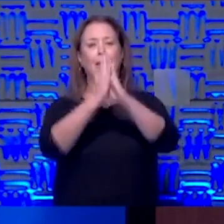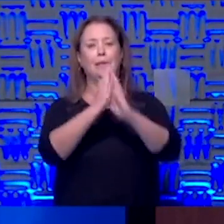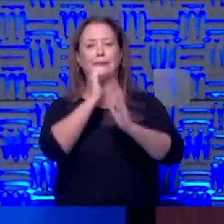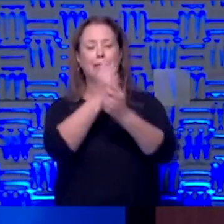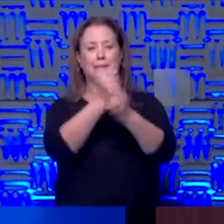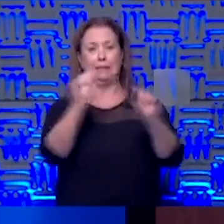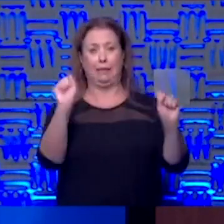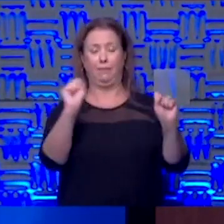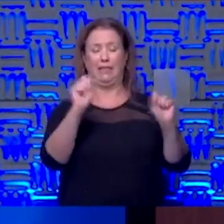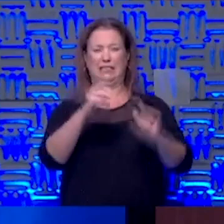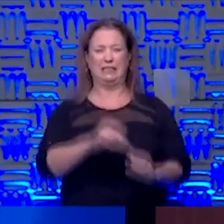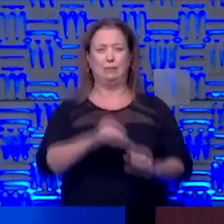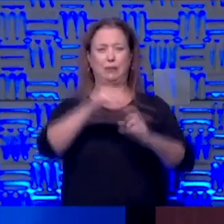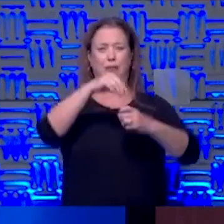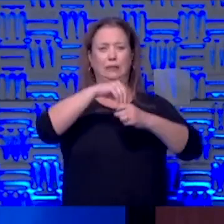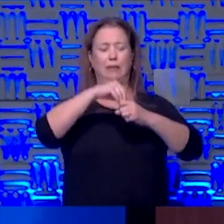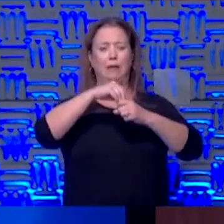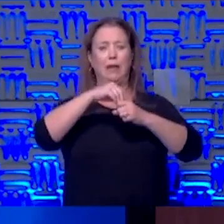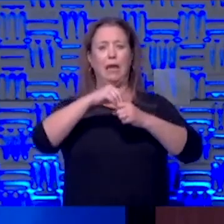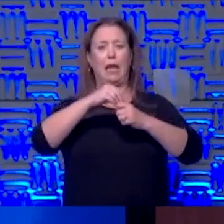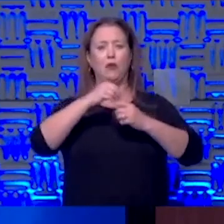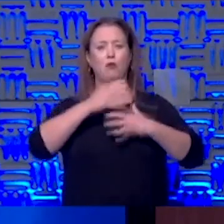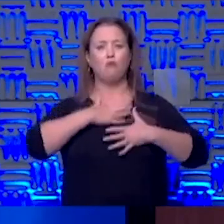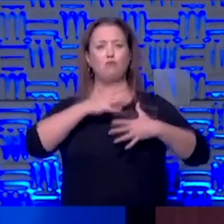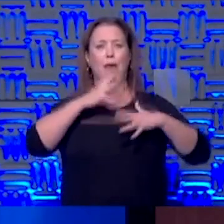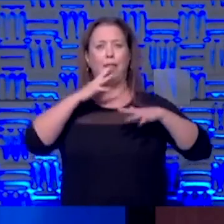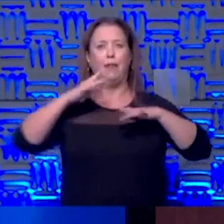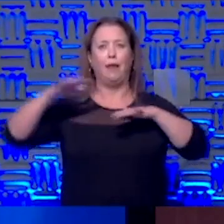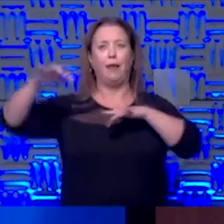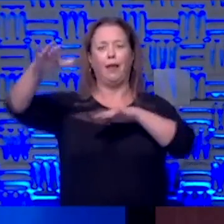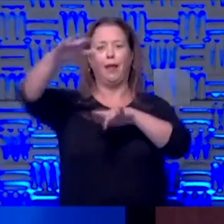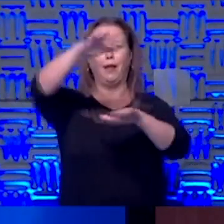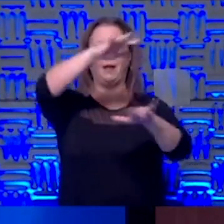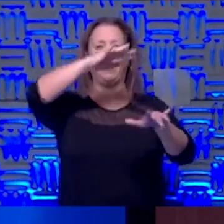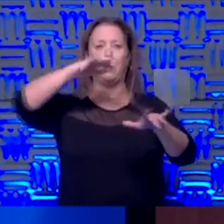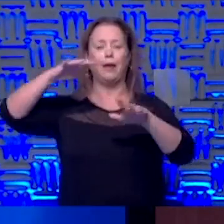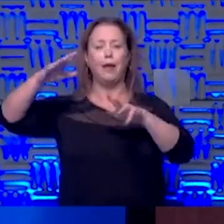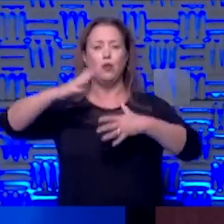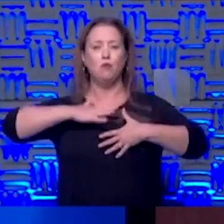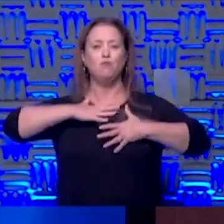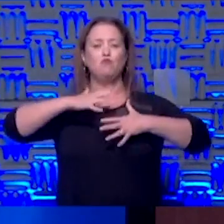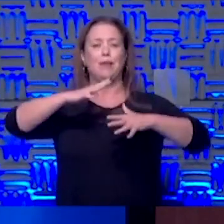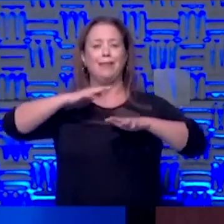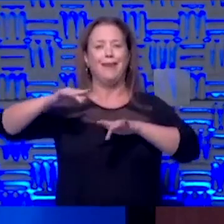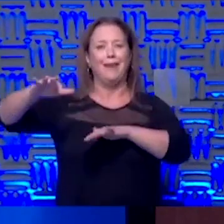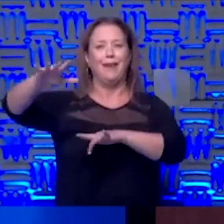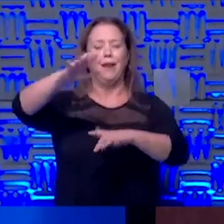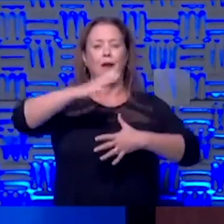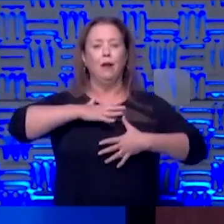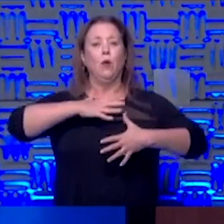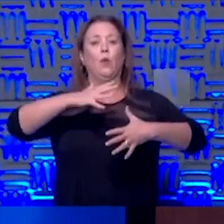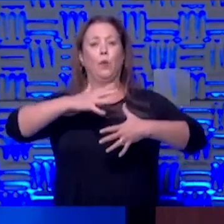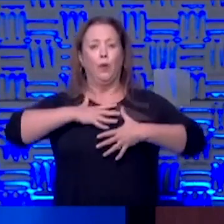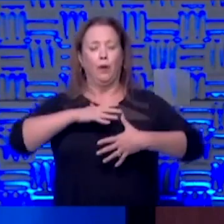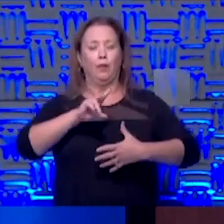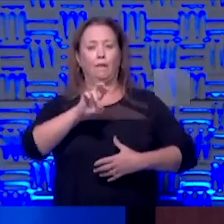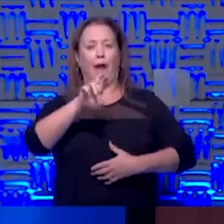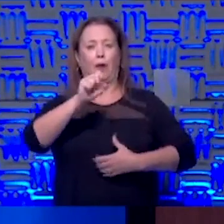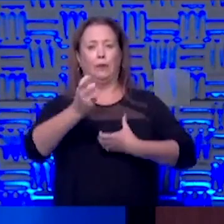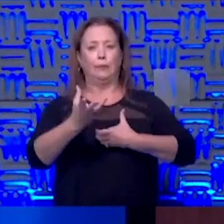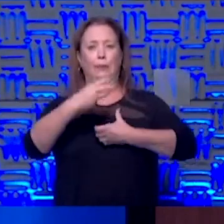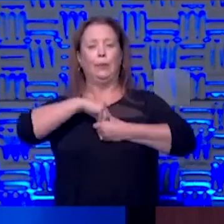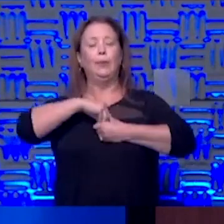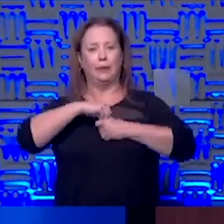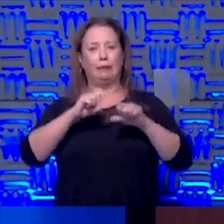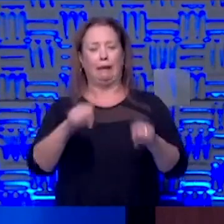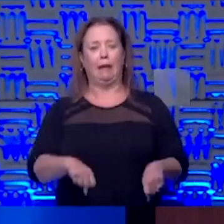especially when you're inside, and then the breath clouds are all around you and you're breathing everybody's virus repeatedly, or everybody's air particles repeatedly. And